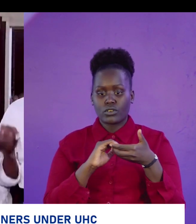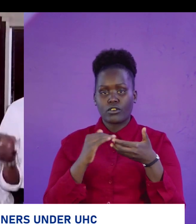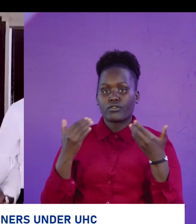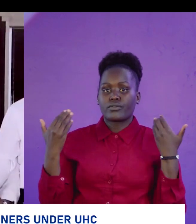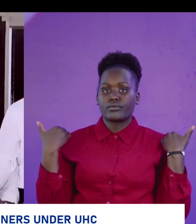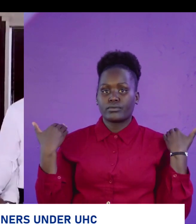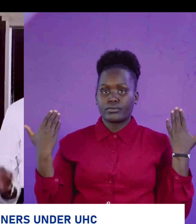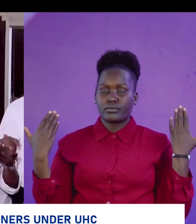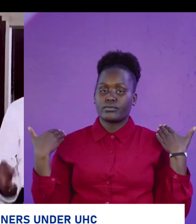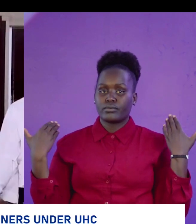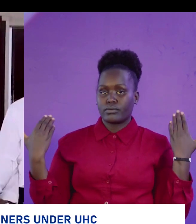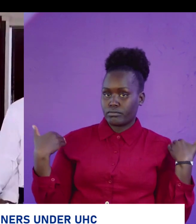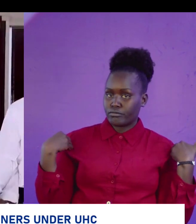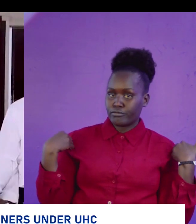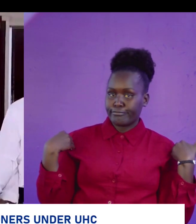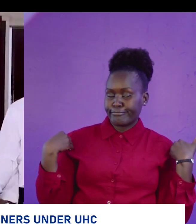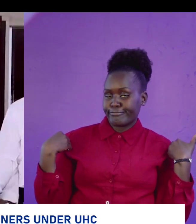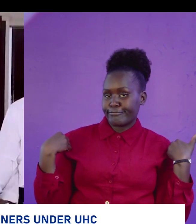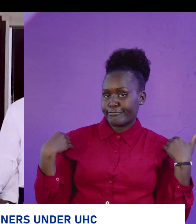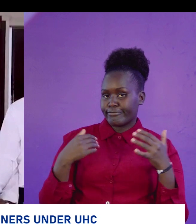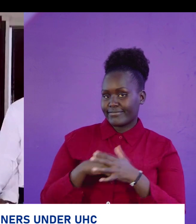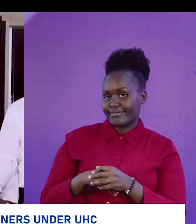Solidarity forever.